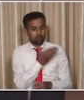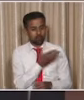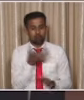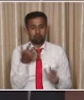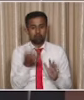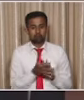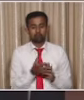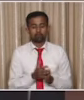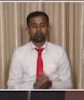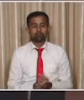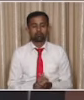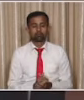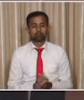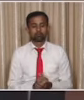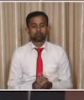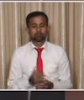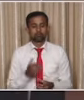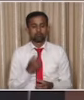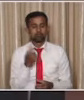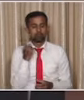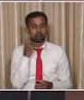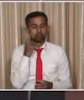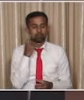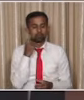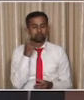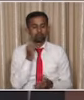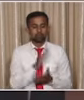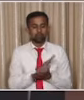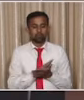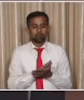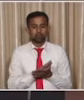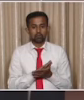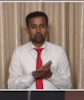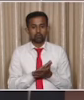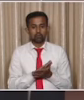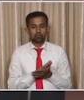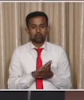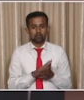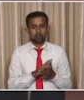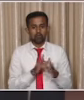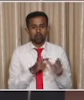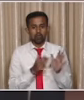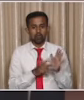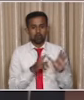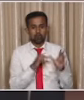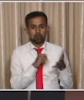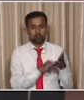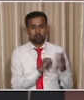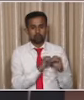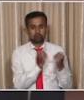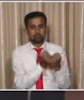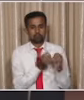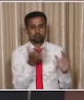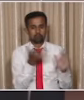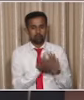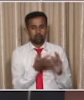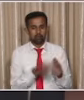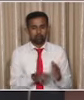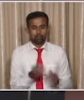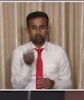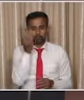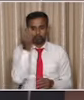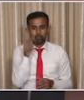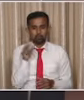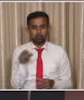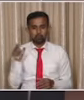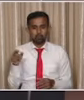I concede that Hamas made the initial mistake of attacking the Israeli people. But now